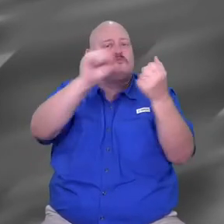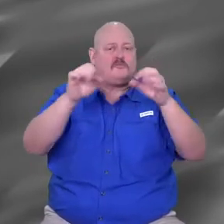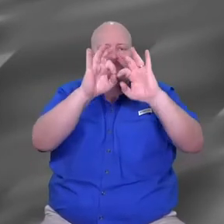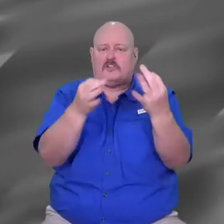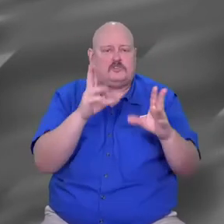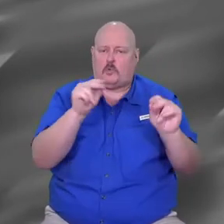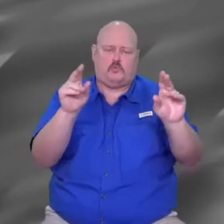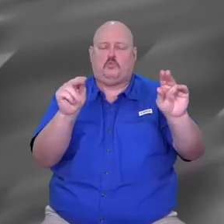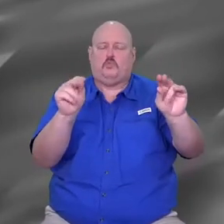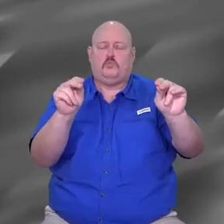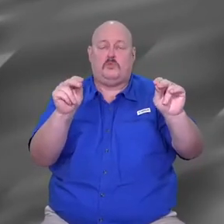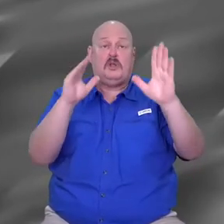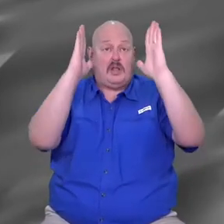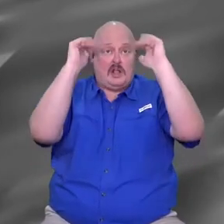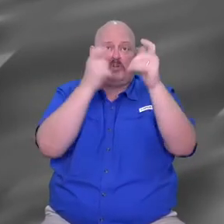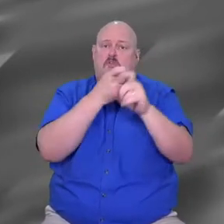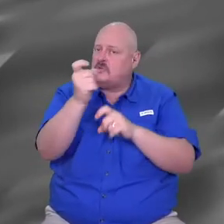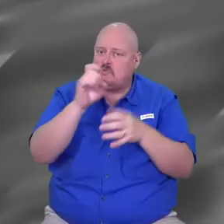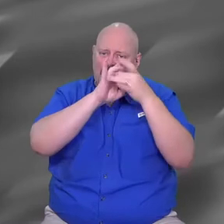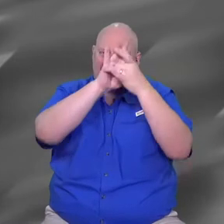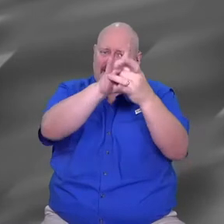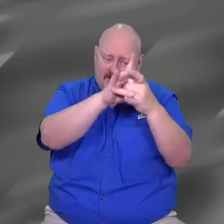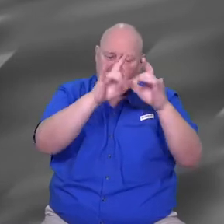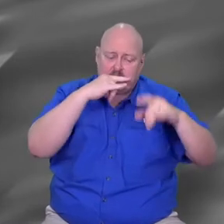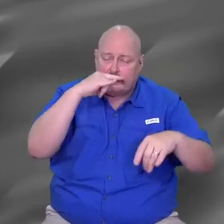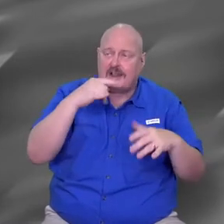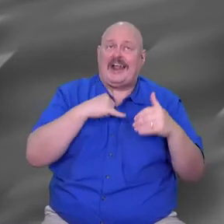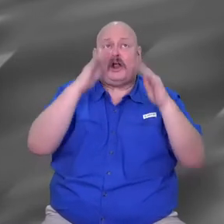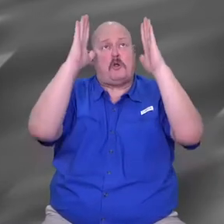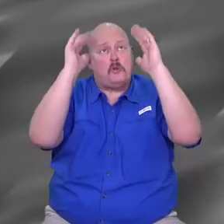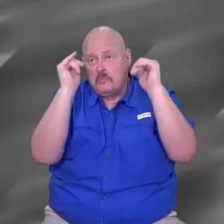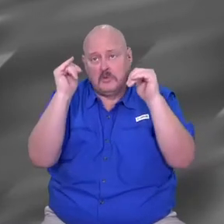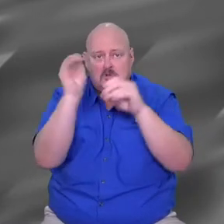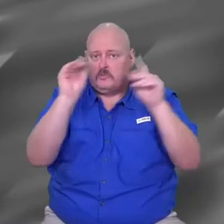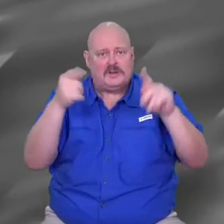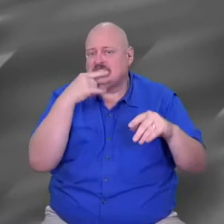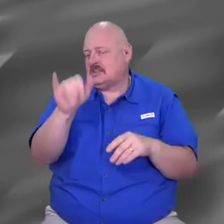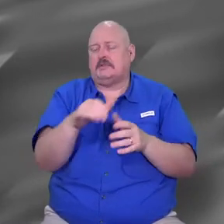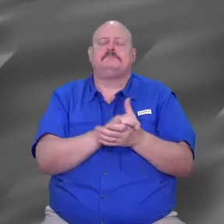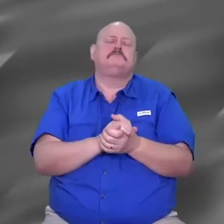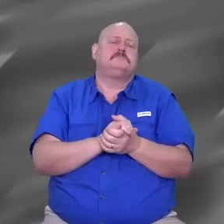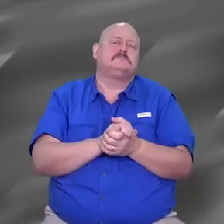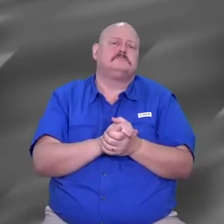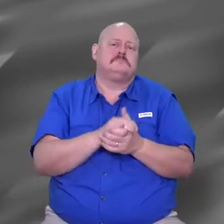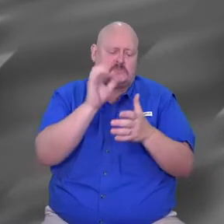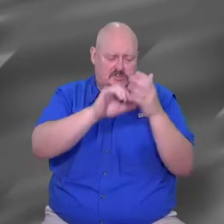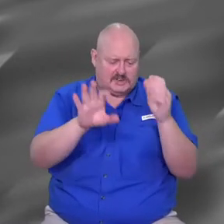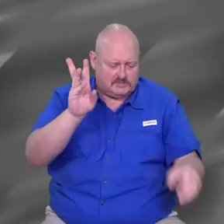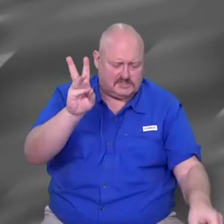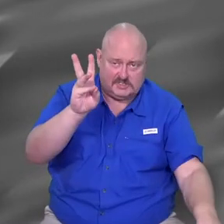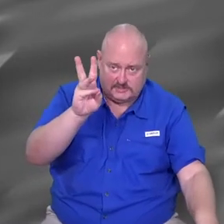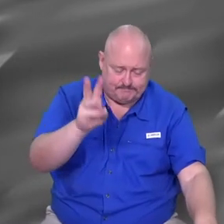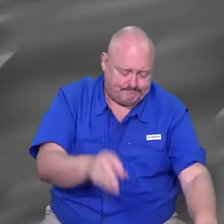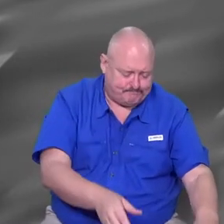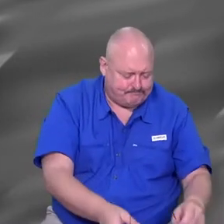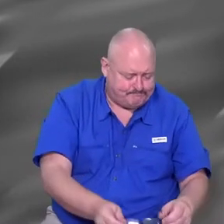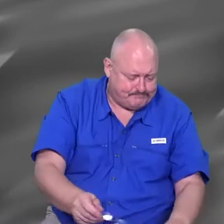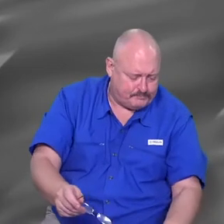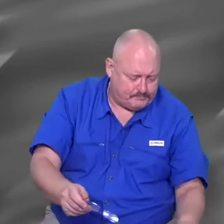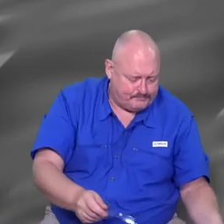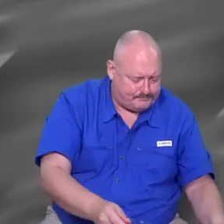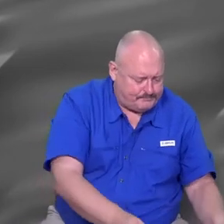family. I hope this ruins my relationship with my kids. I hope. Nobody ever says that. Go over to chapter 6 for just a moment. I